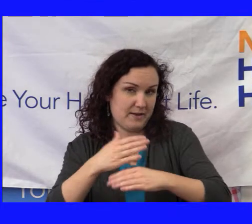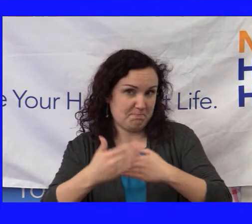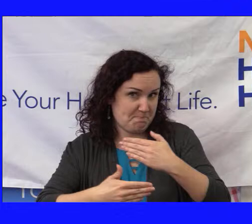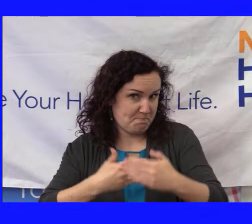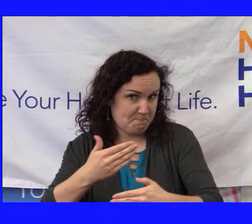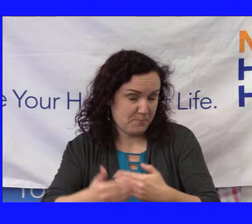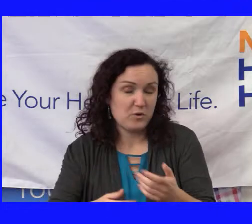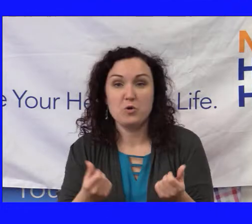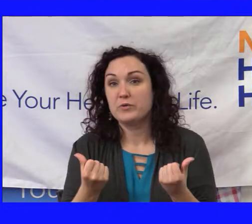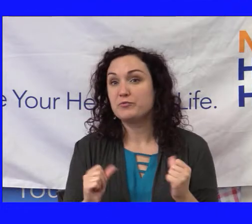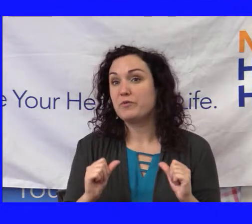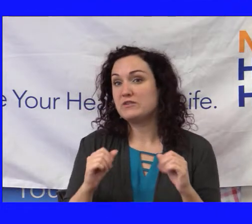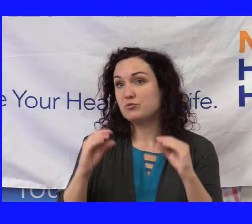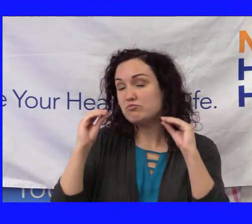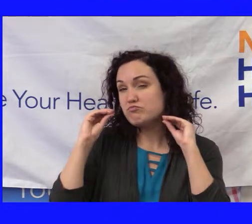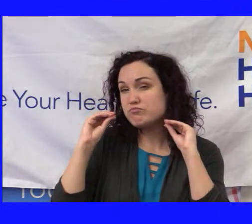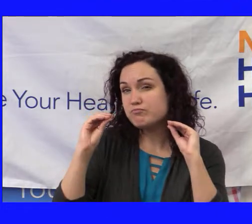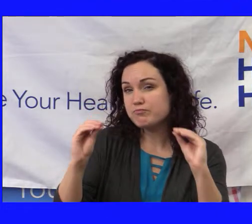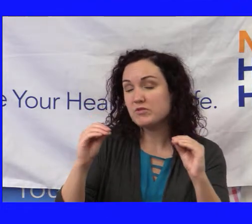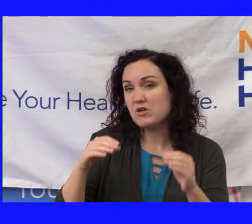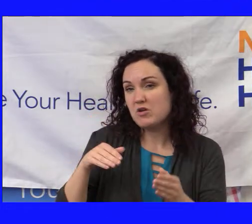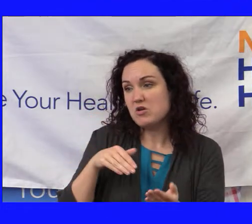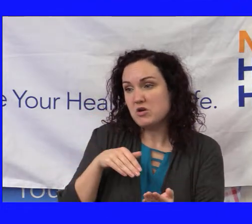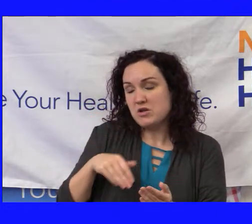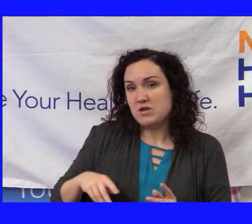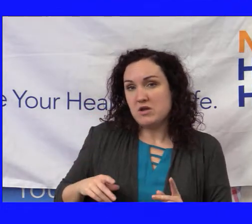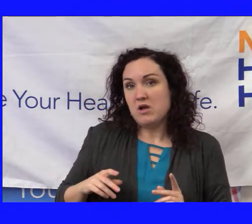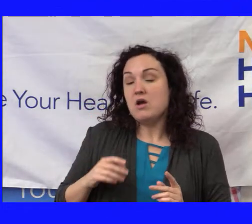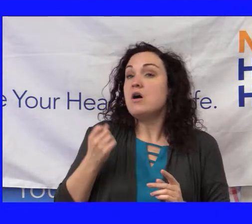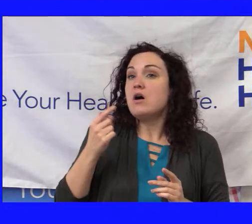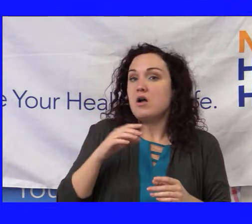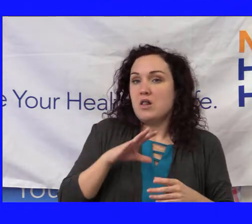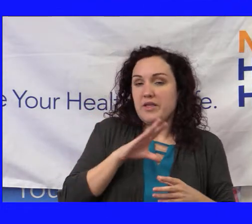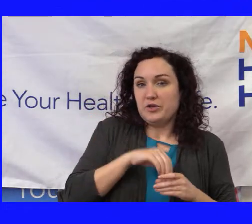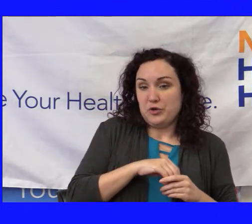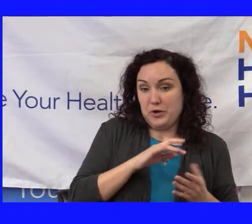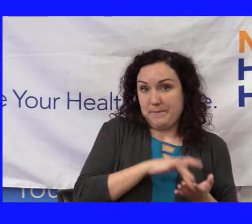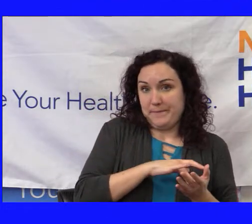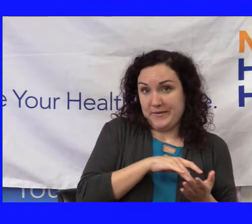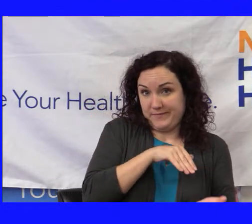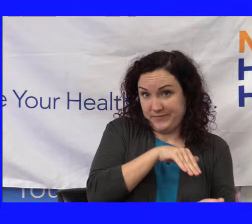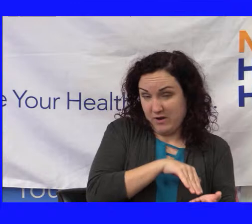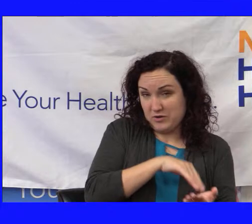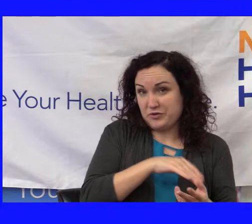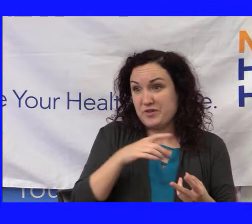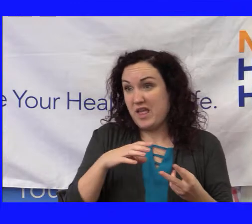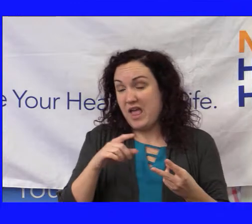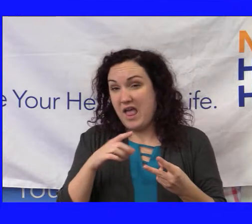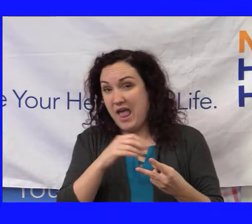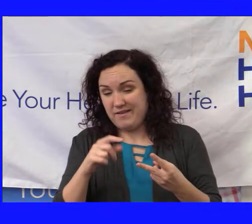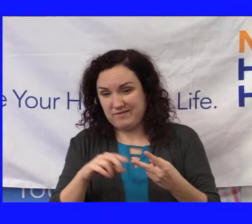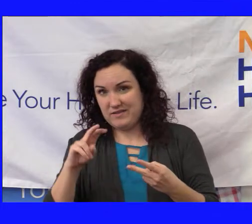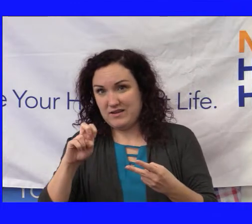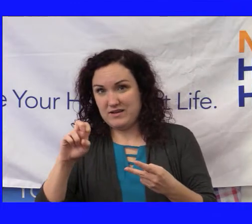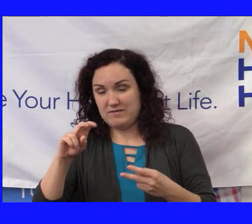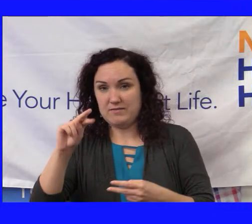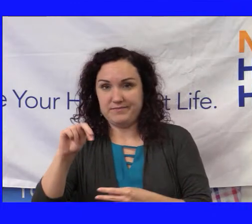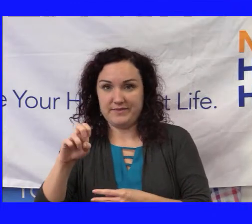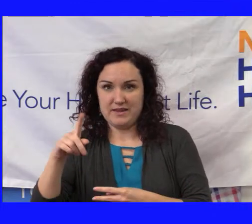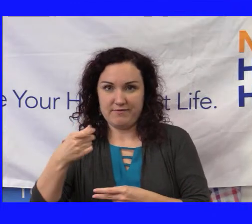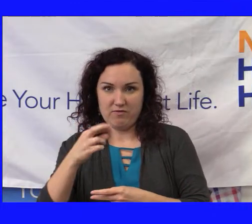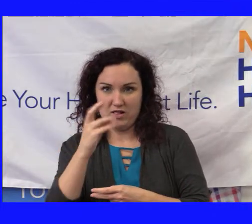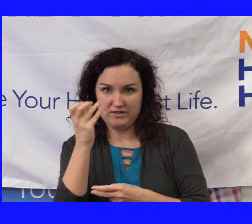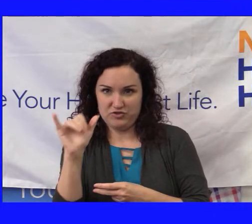only the nephrologists will continue with the internal medicine doctors, but us as an institution around the use of race in clinical algorithms. And this was our first